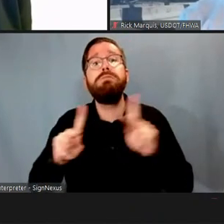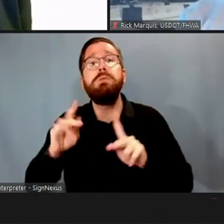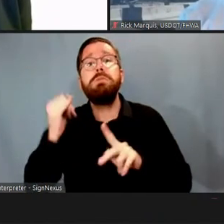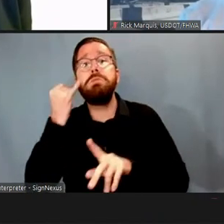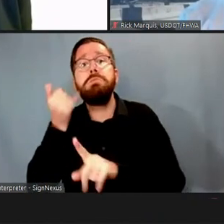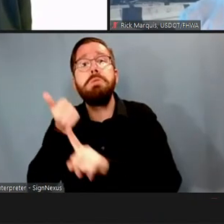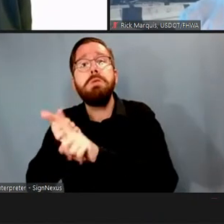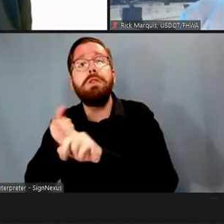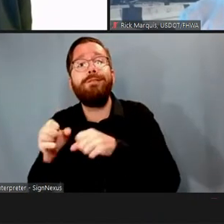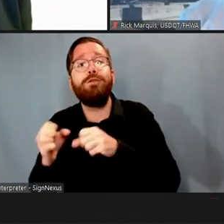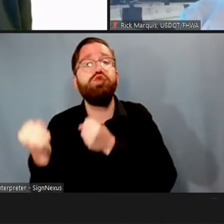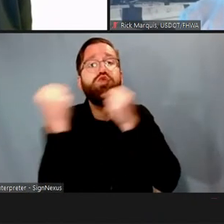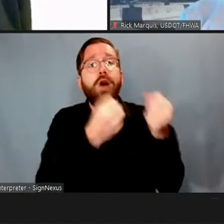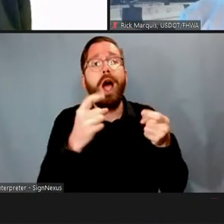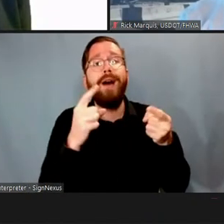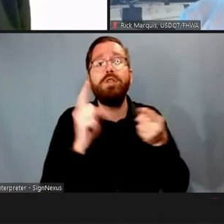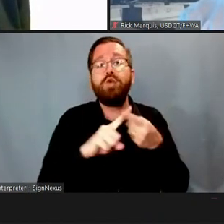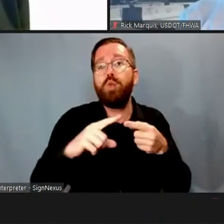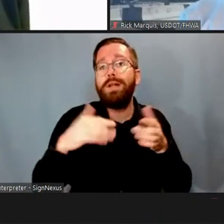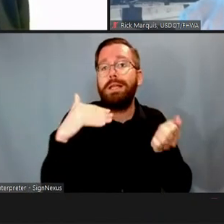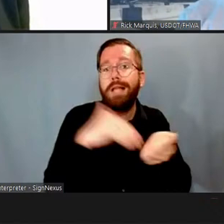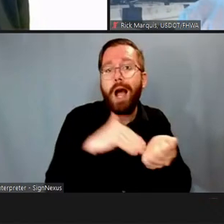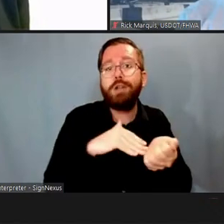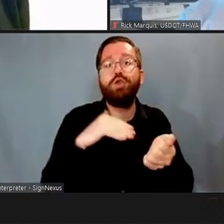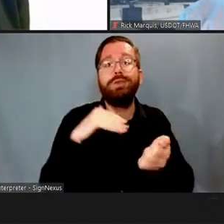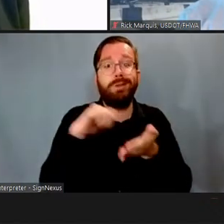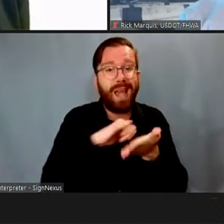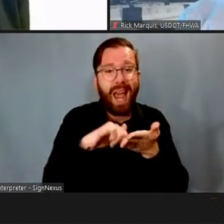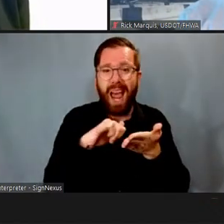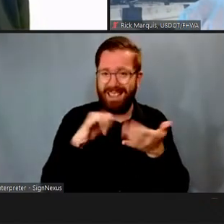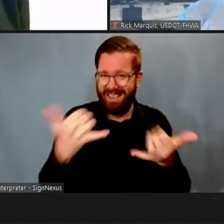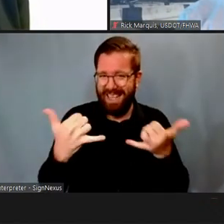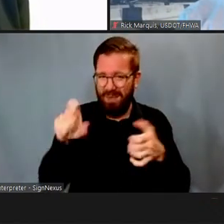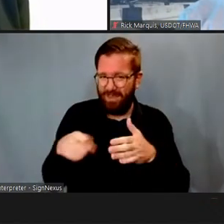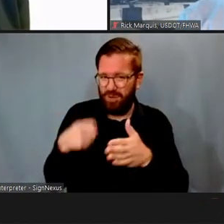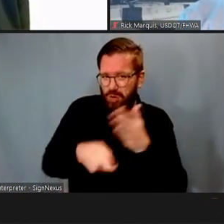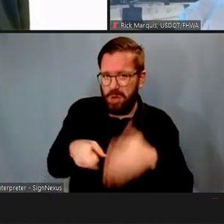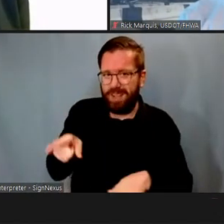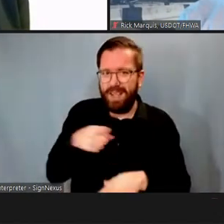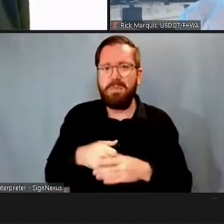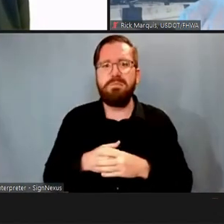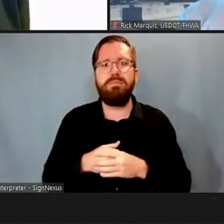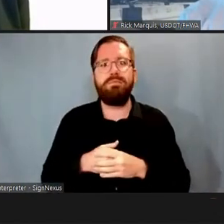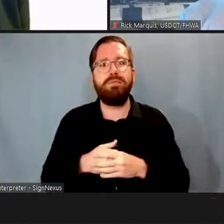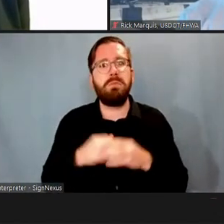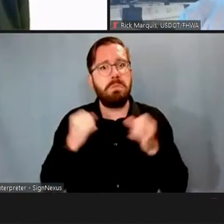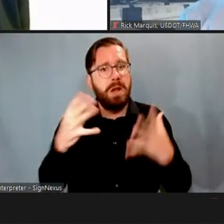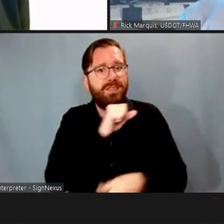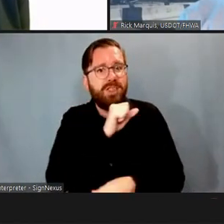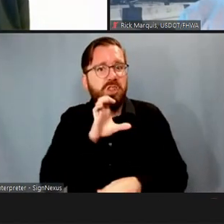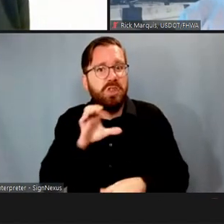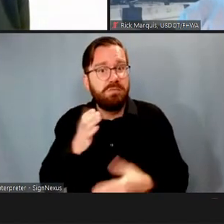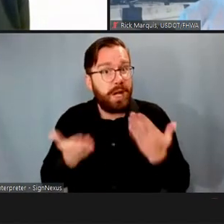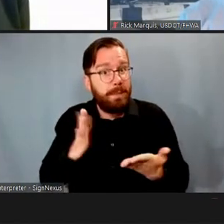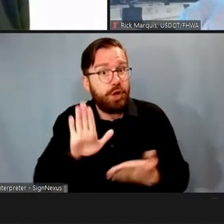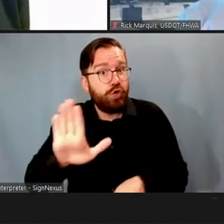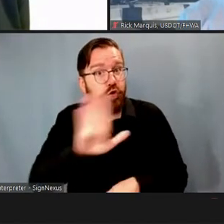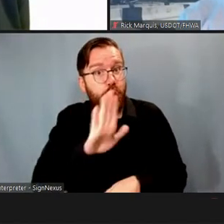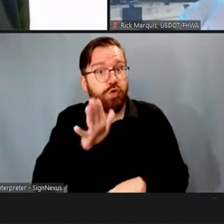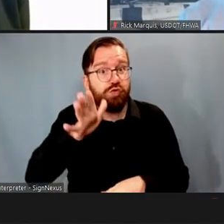stressful our seniors could be your grandparents and we should not be punishing them or making their trip to a doctor more